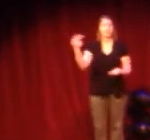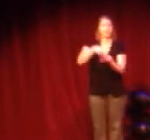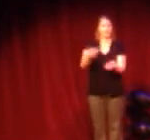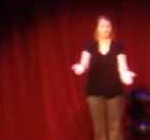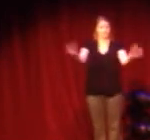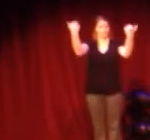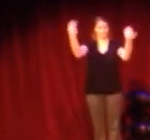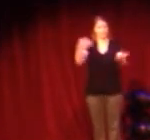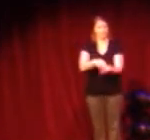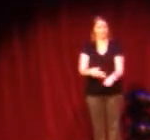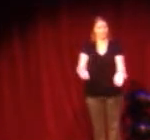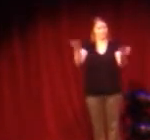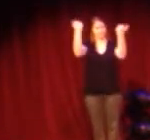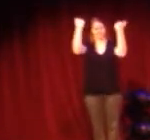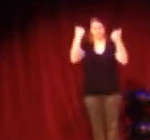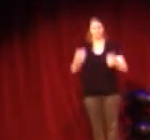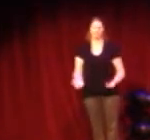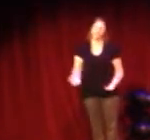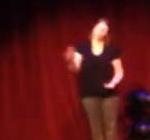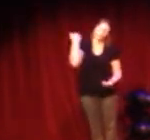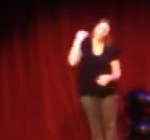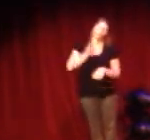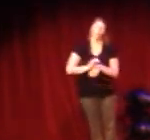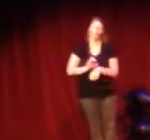feet. Come on, chapel.